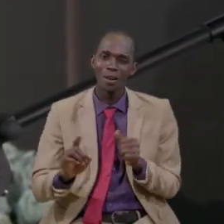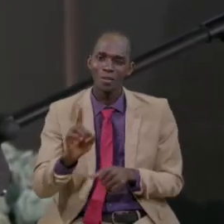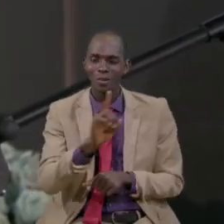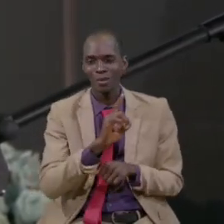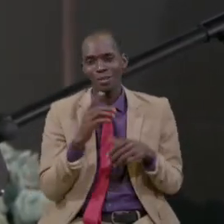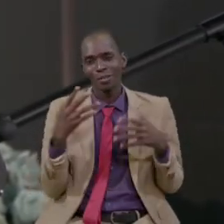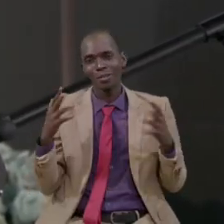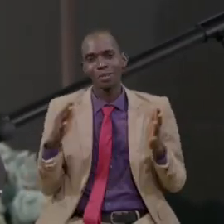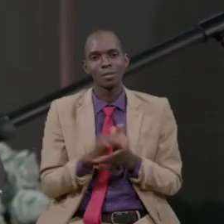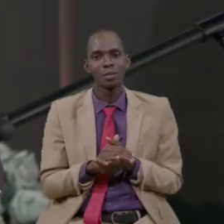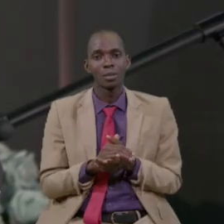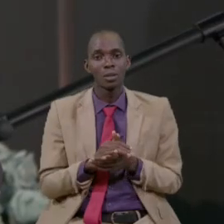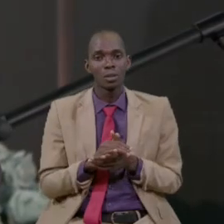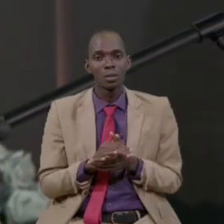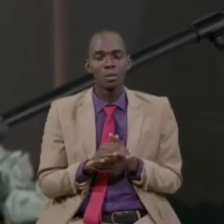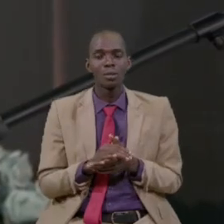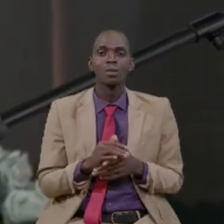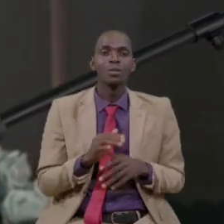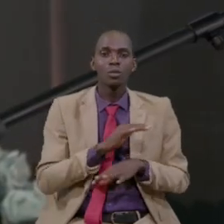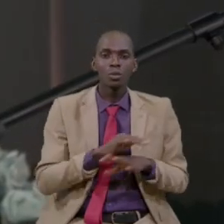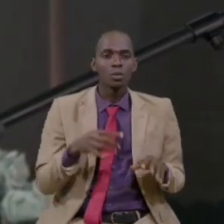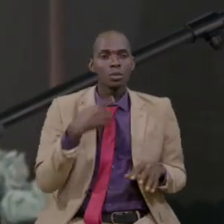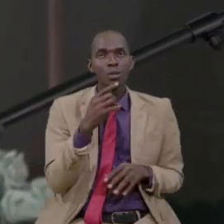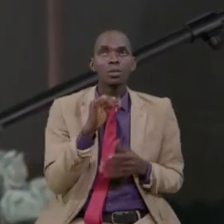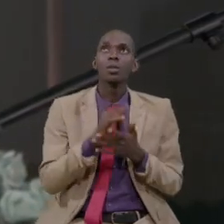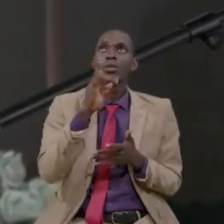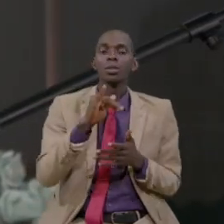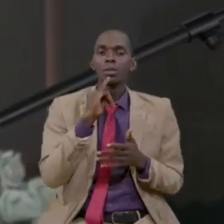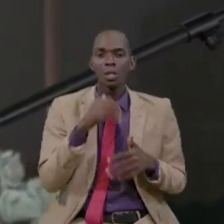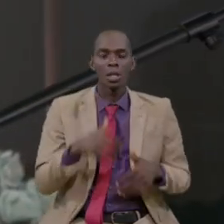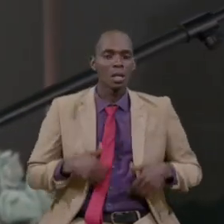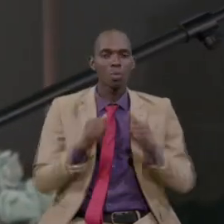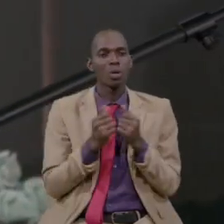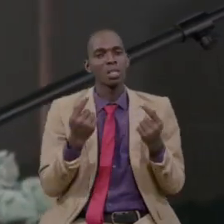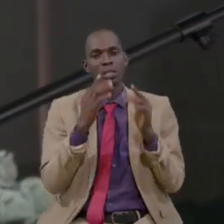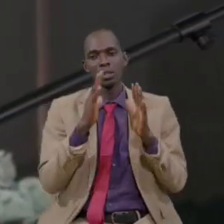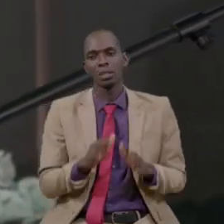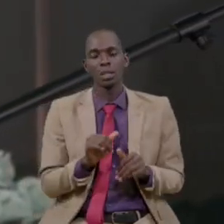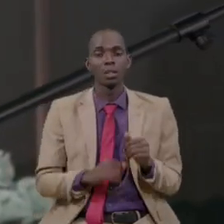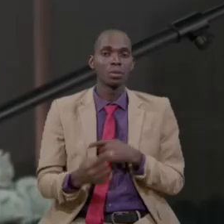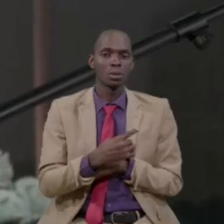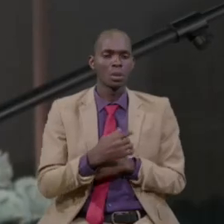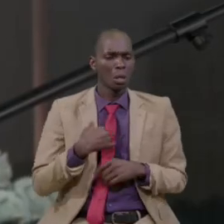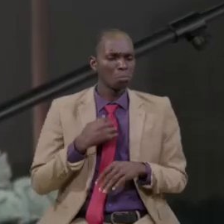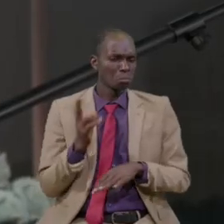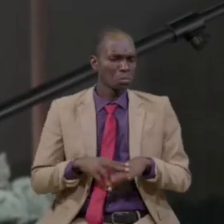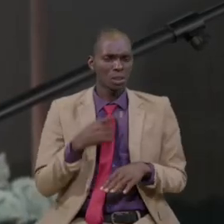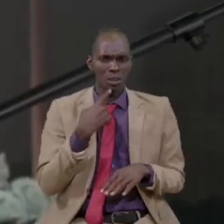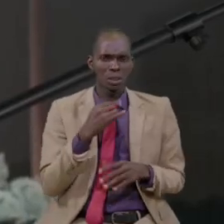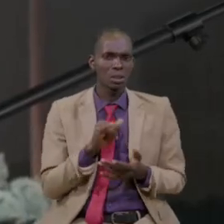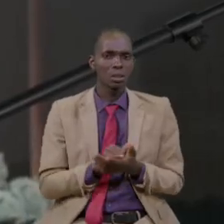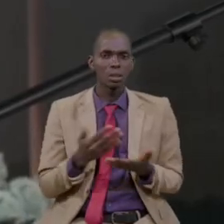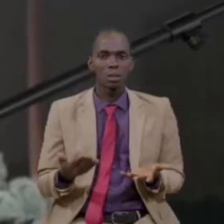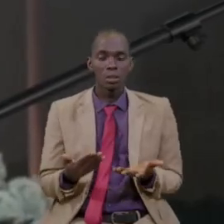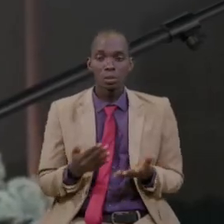the sinner every day. Well, I used to say that. Do I still say that?